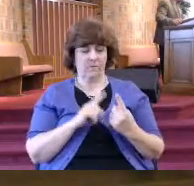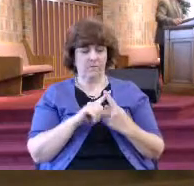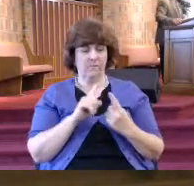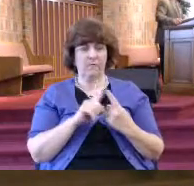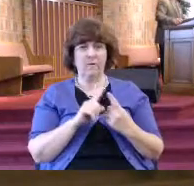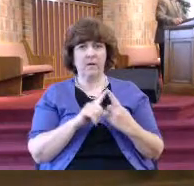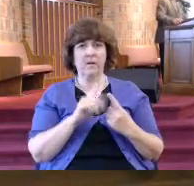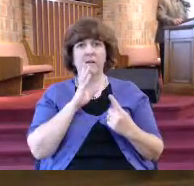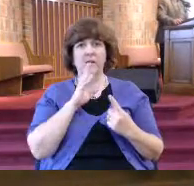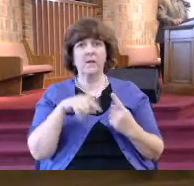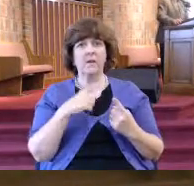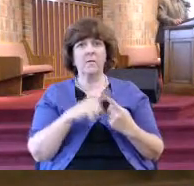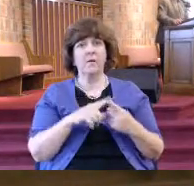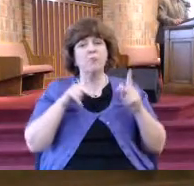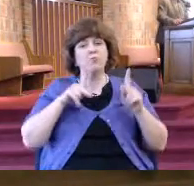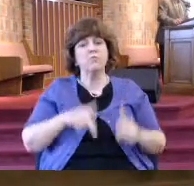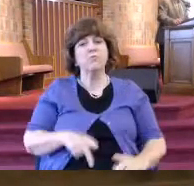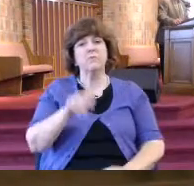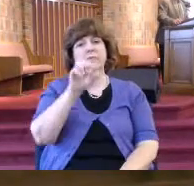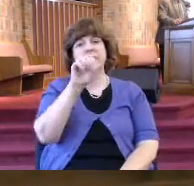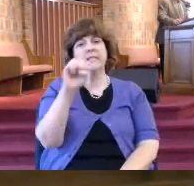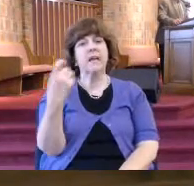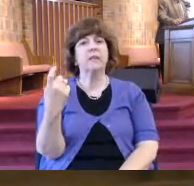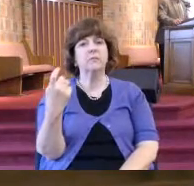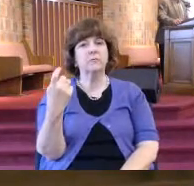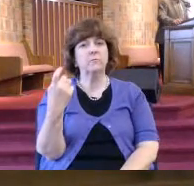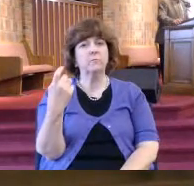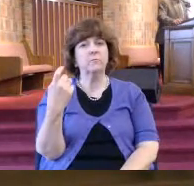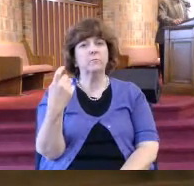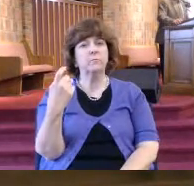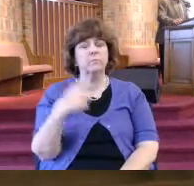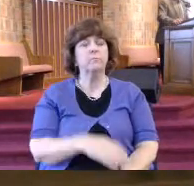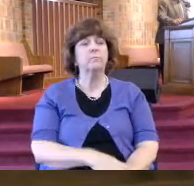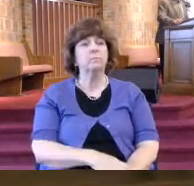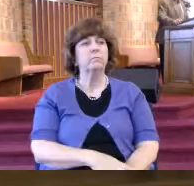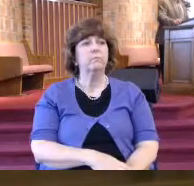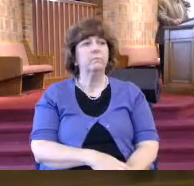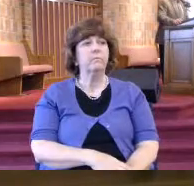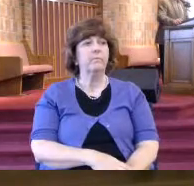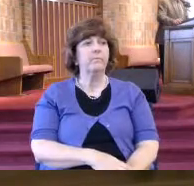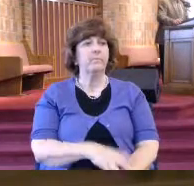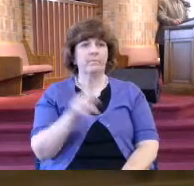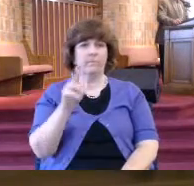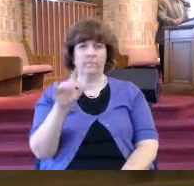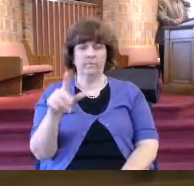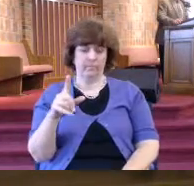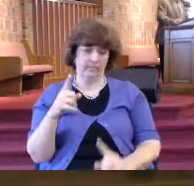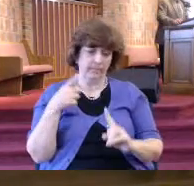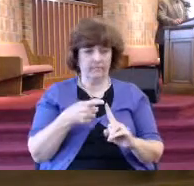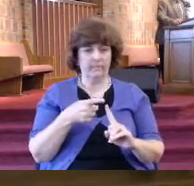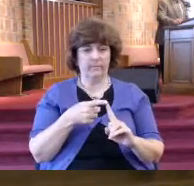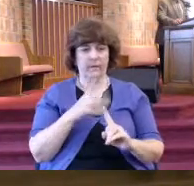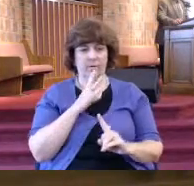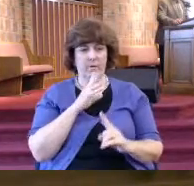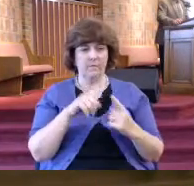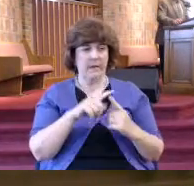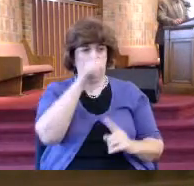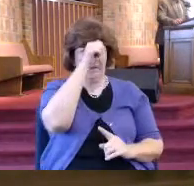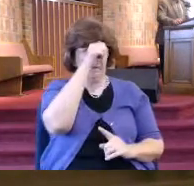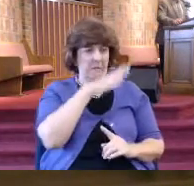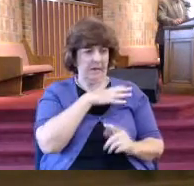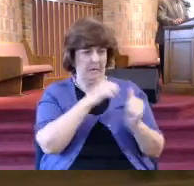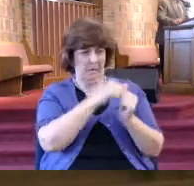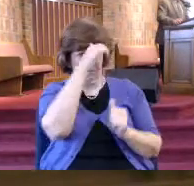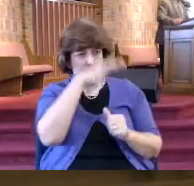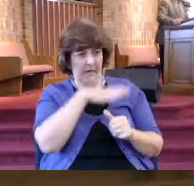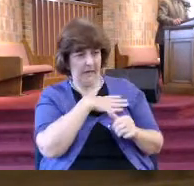of human sexuality. And Paul will specifically bring up the subject of men who are involved with